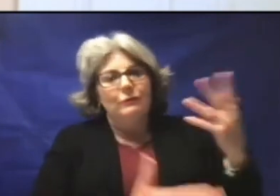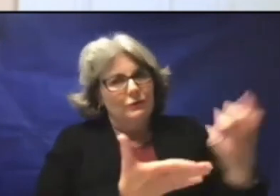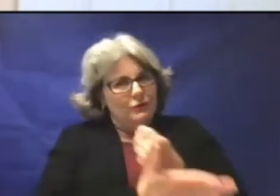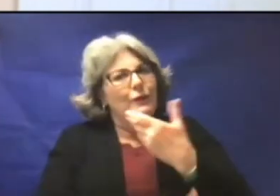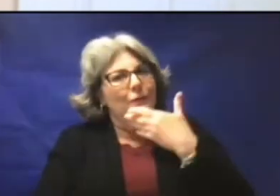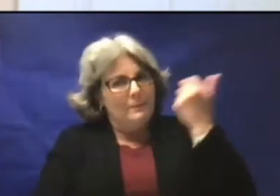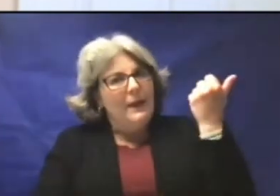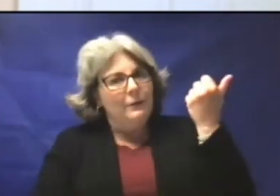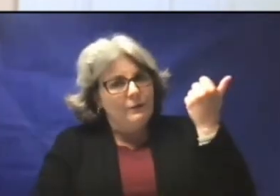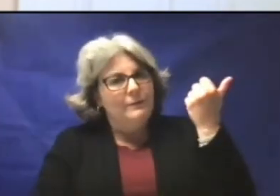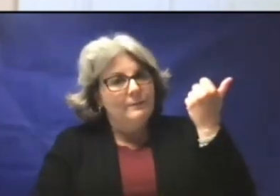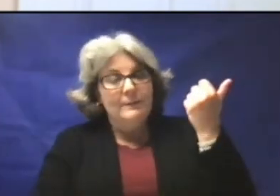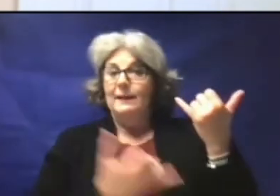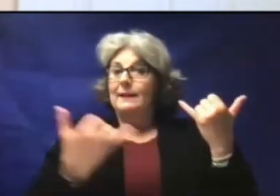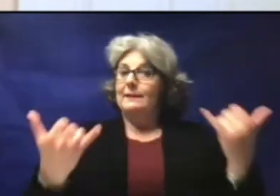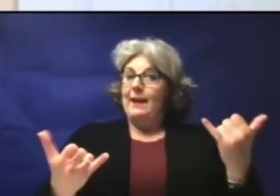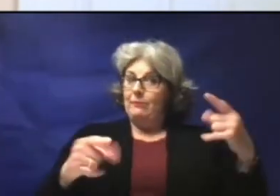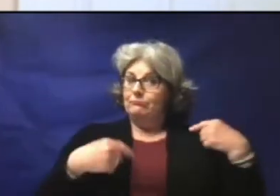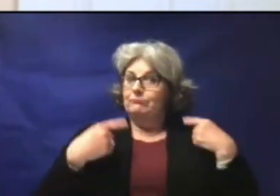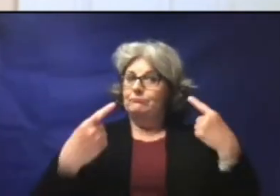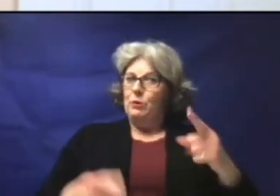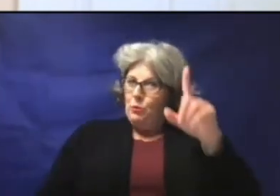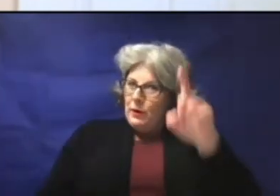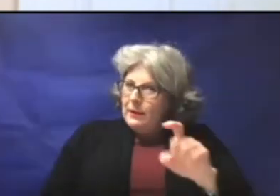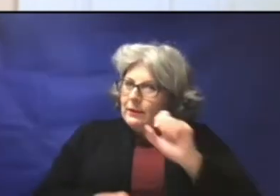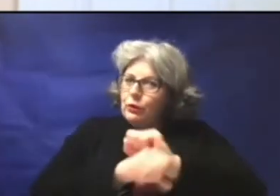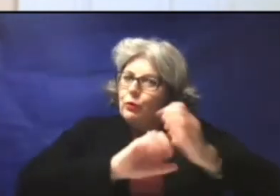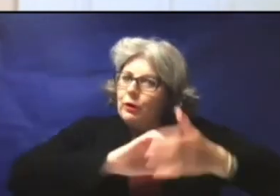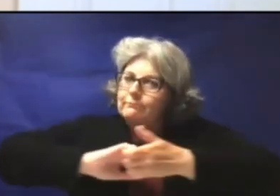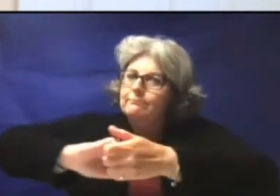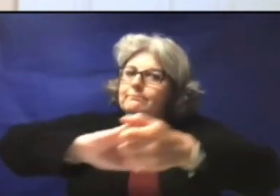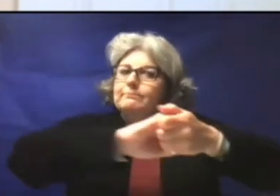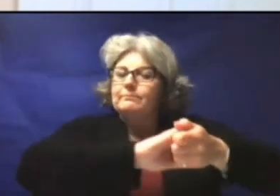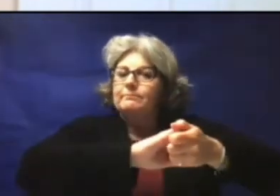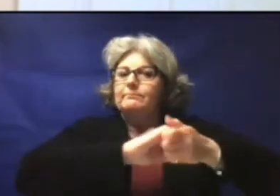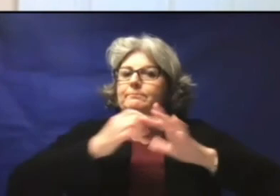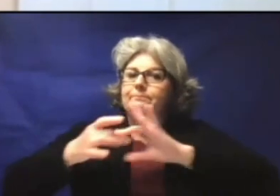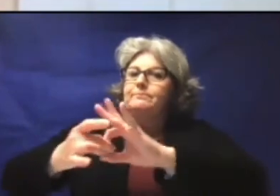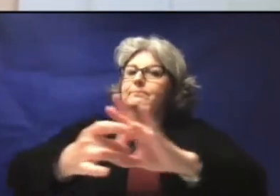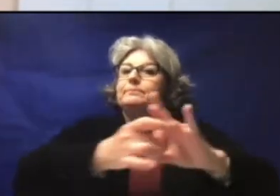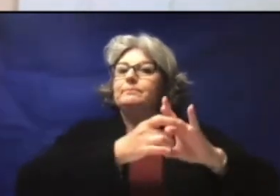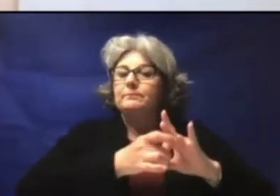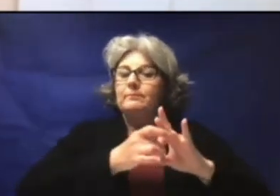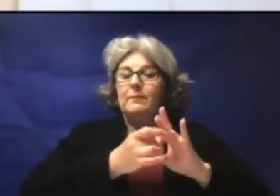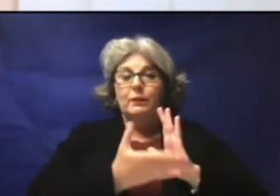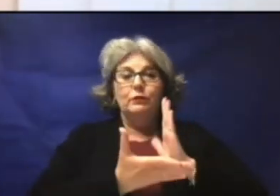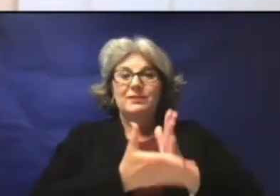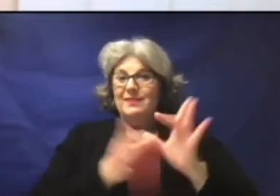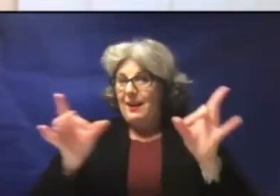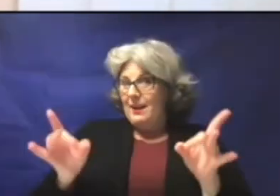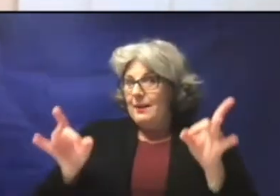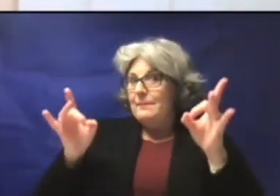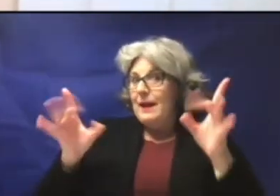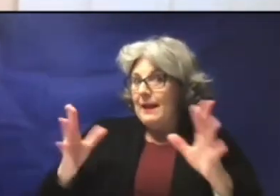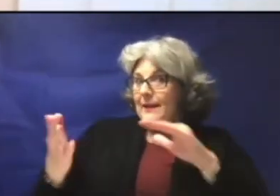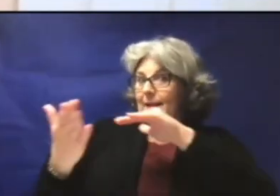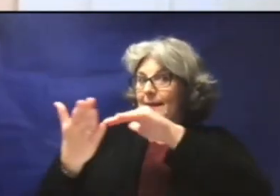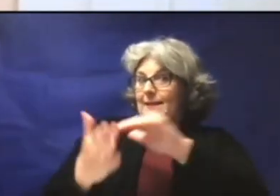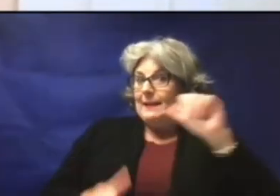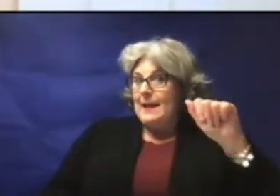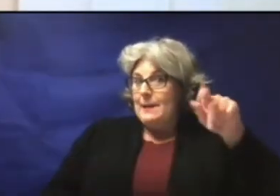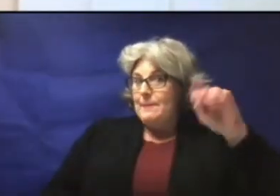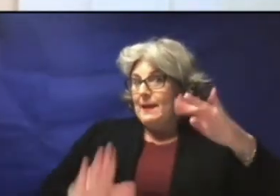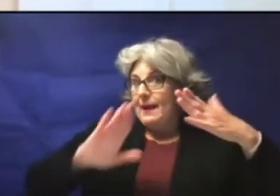better. Now more than ever, we need to work together in solidarity to stop hate against the